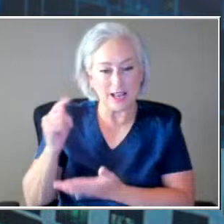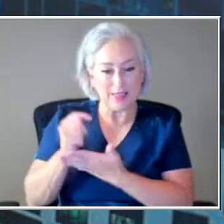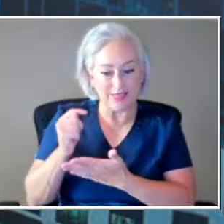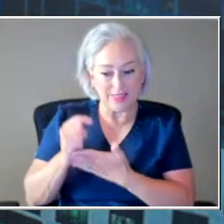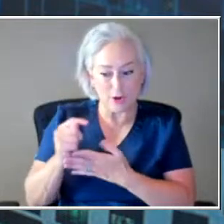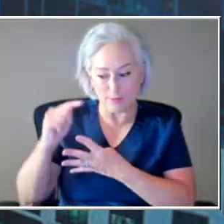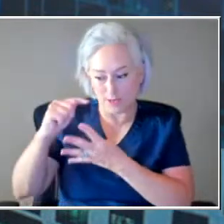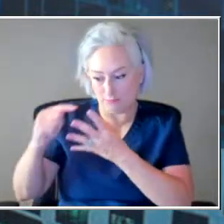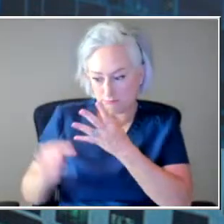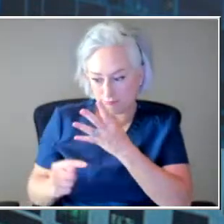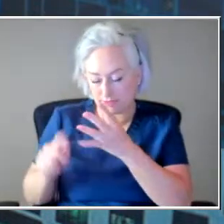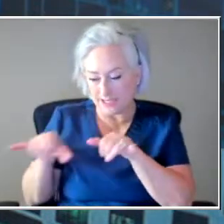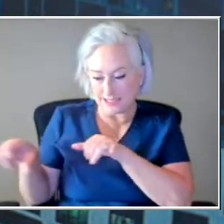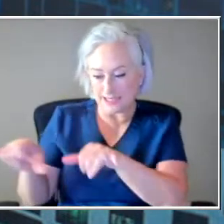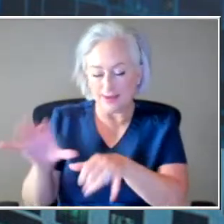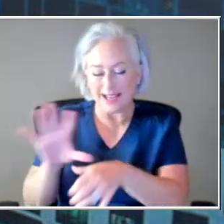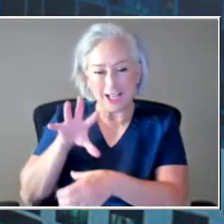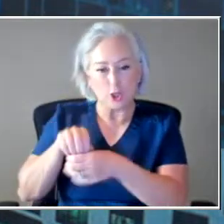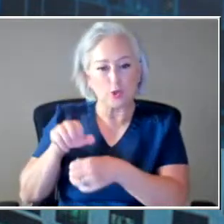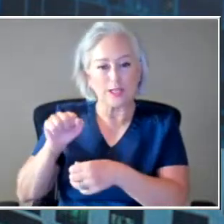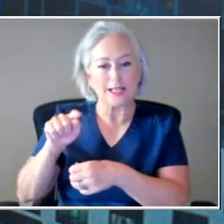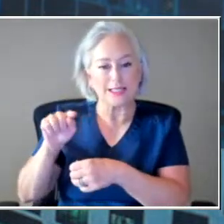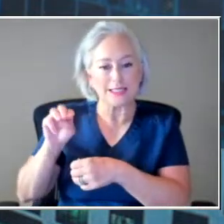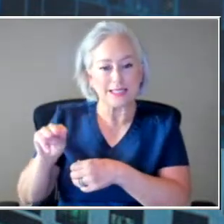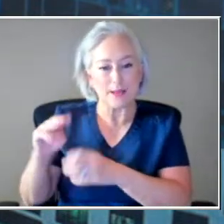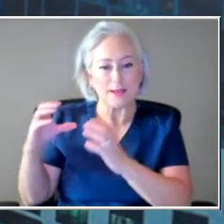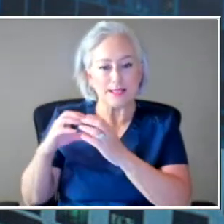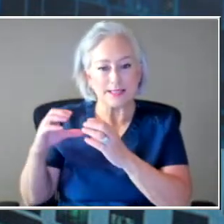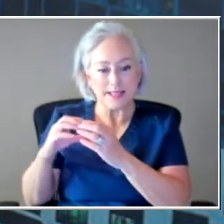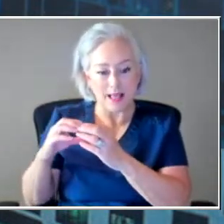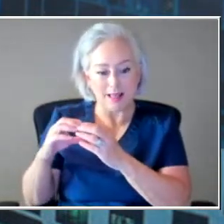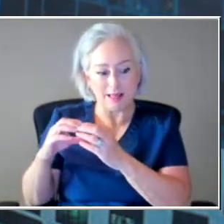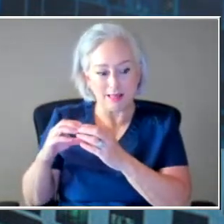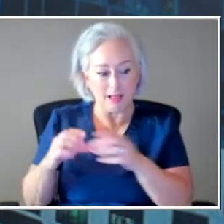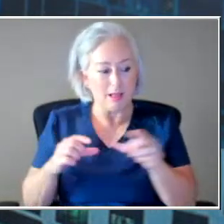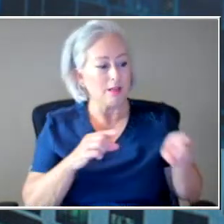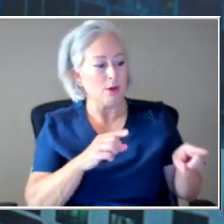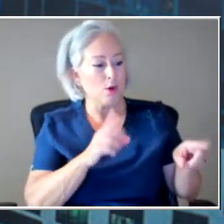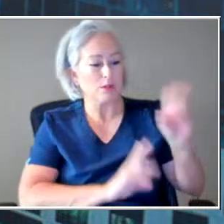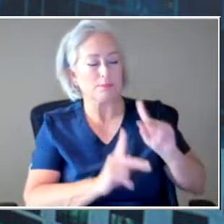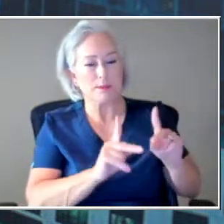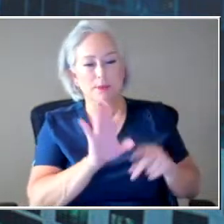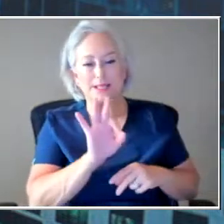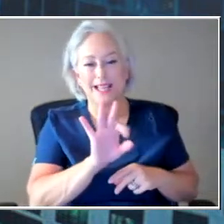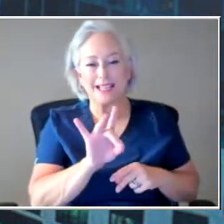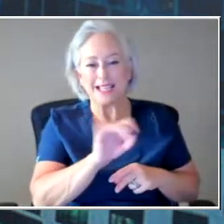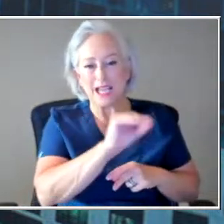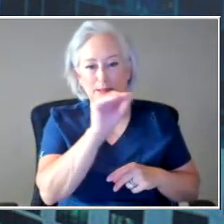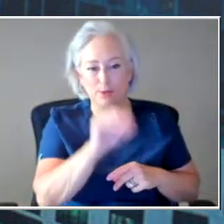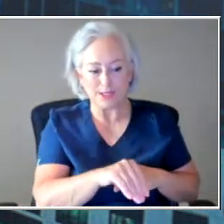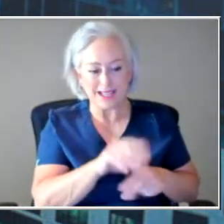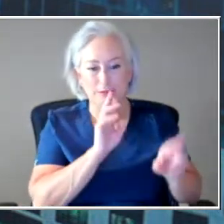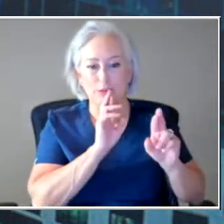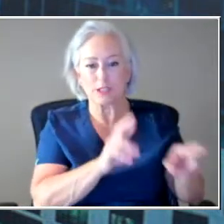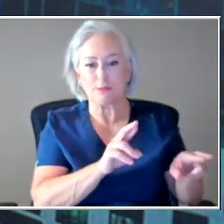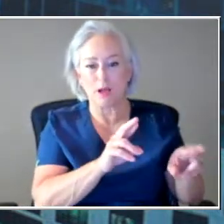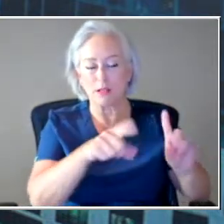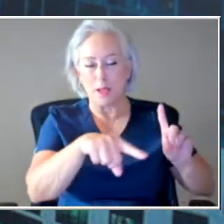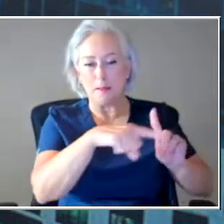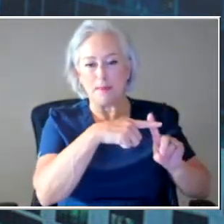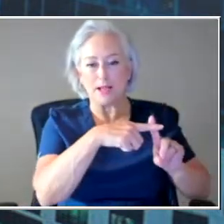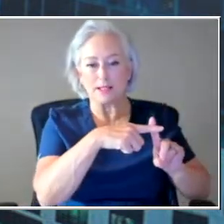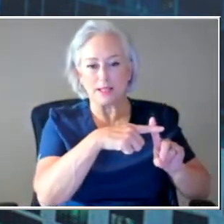including stem cell transplant, we saw 97.8% response rates, overall response rates, 82% complete